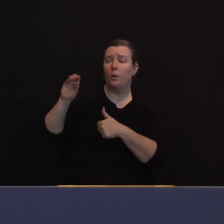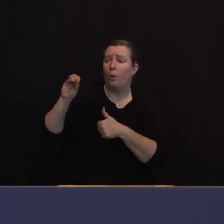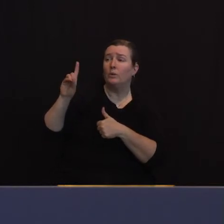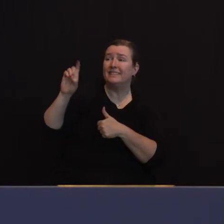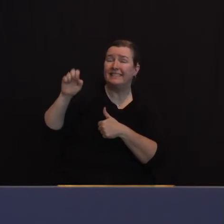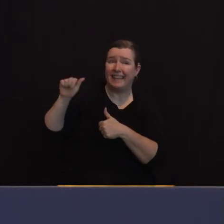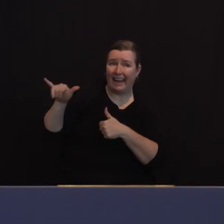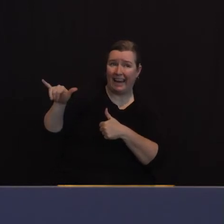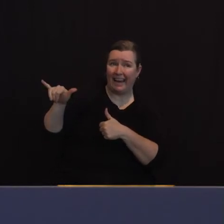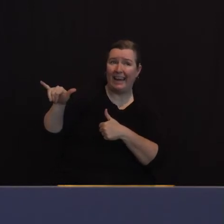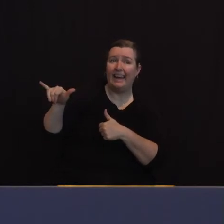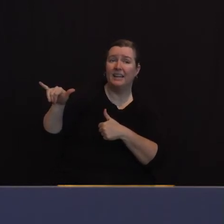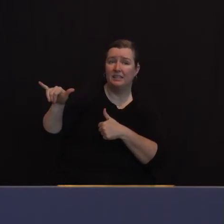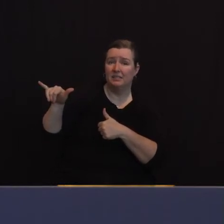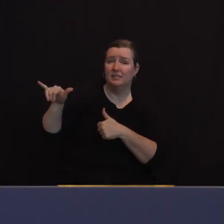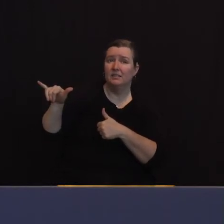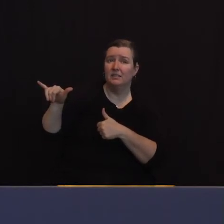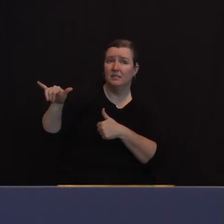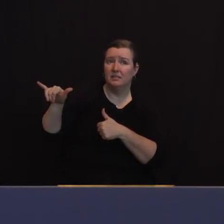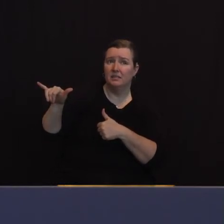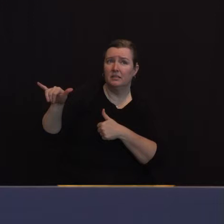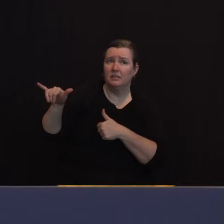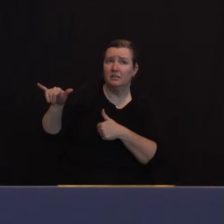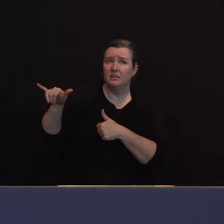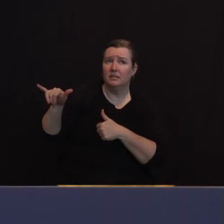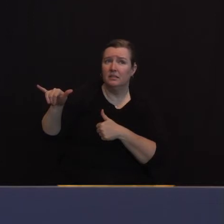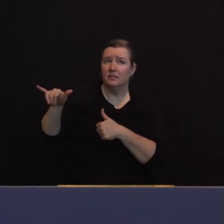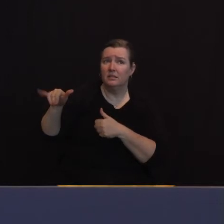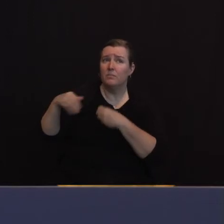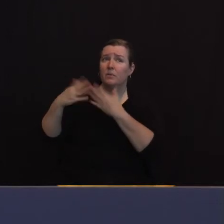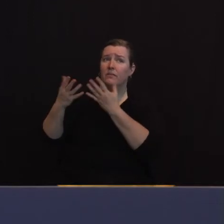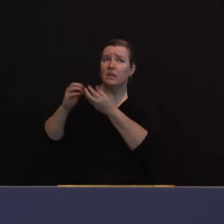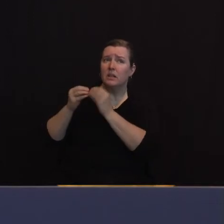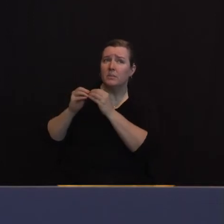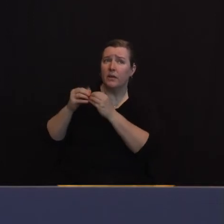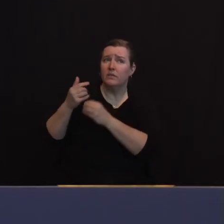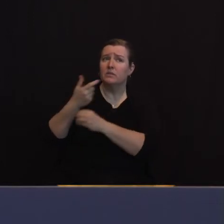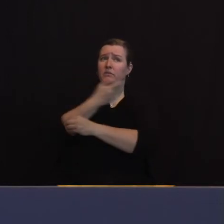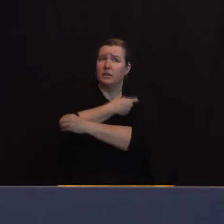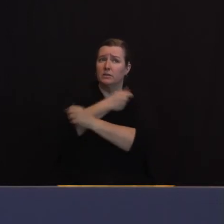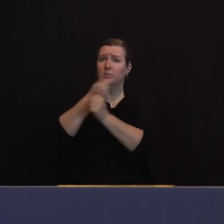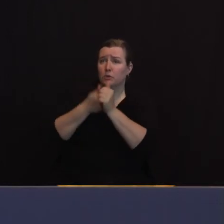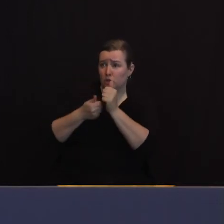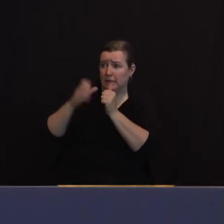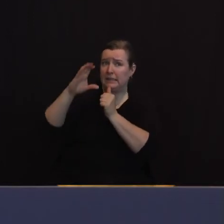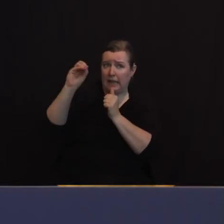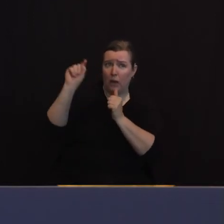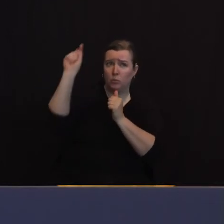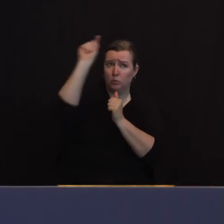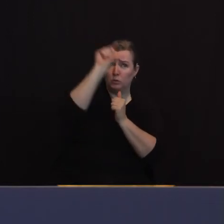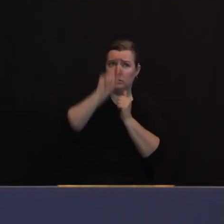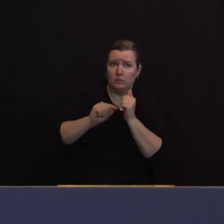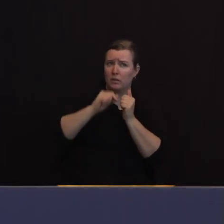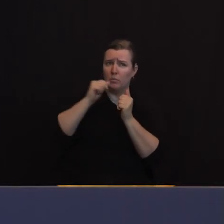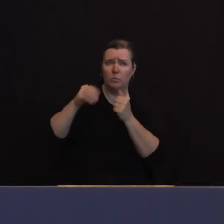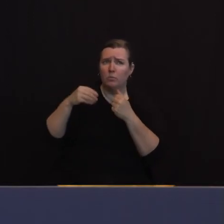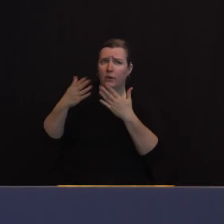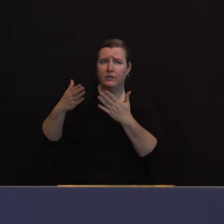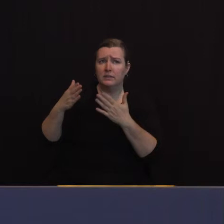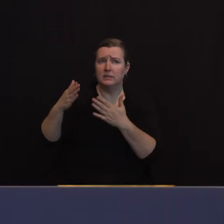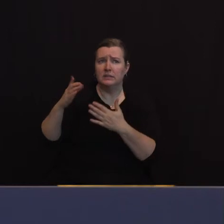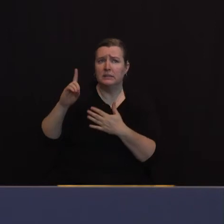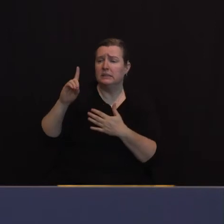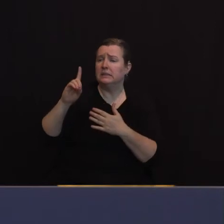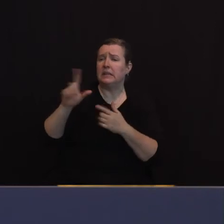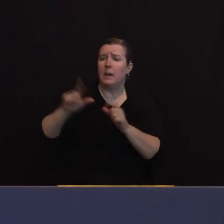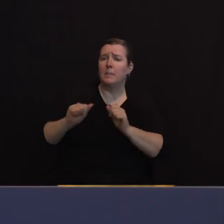by county? Why are you not providing this information on the dashboard so the public can see availability? Also, given this month's RAND study found